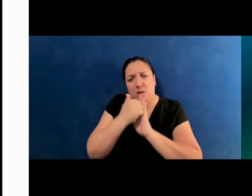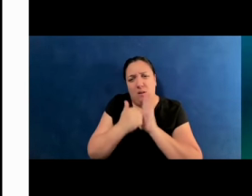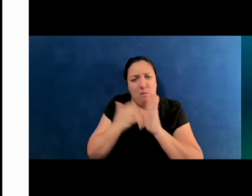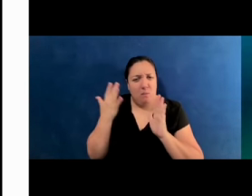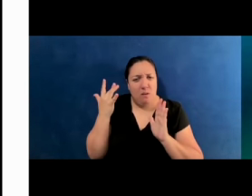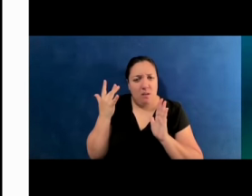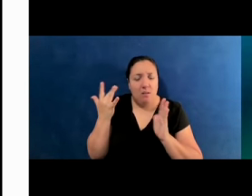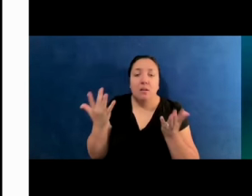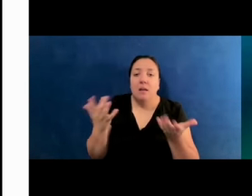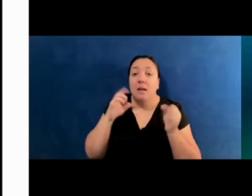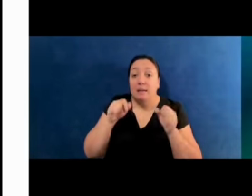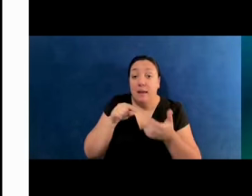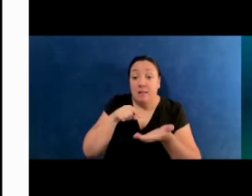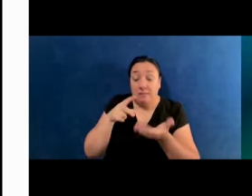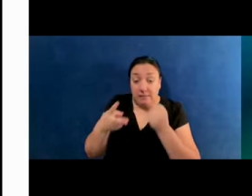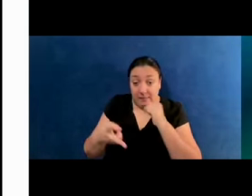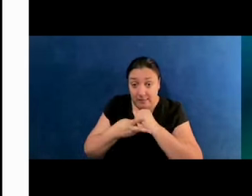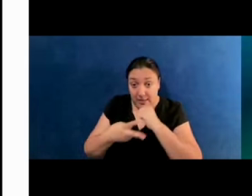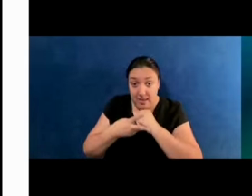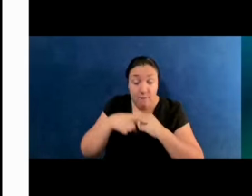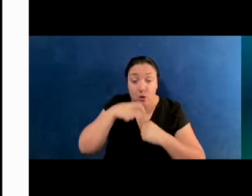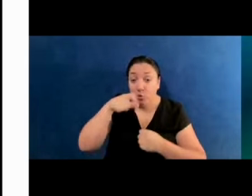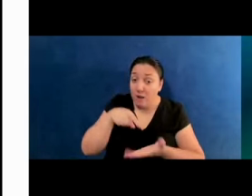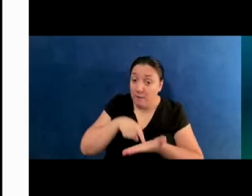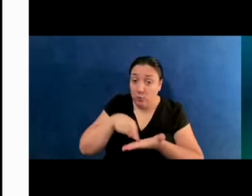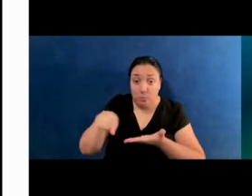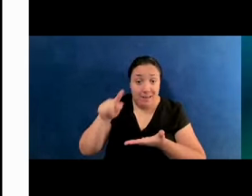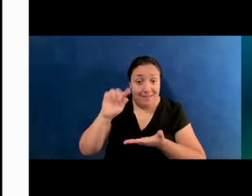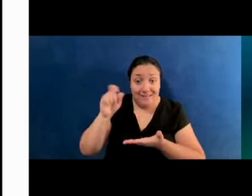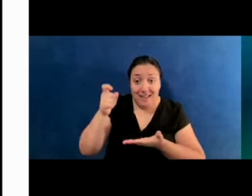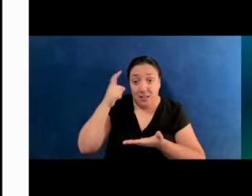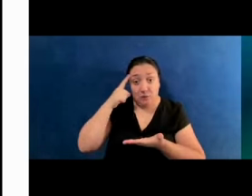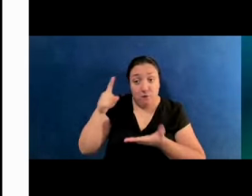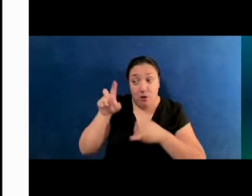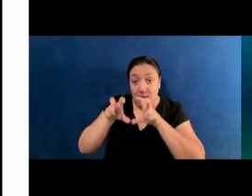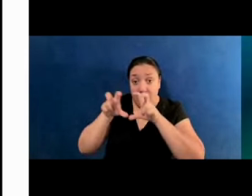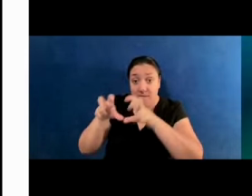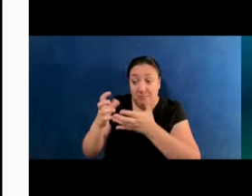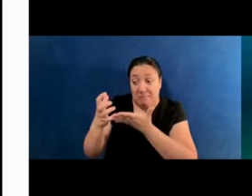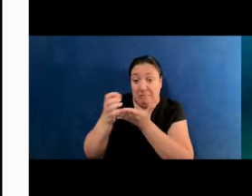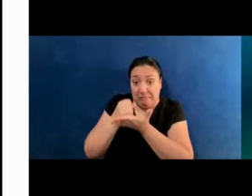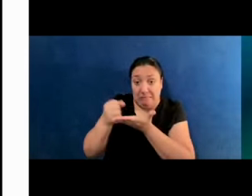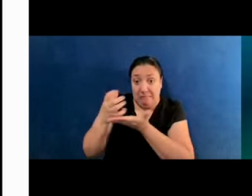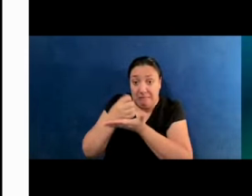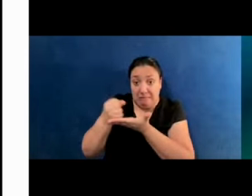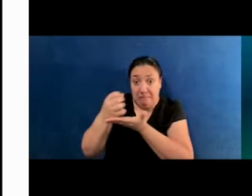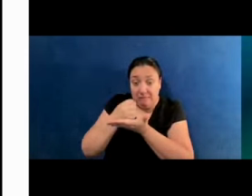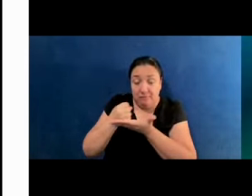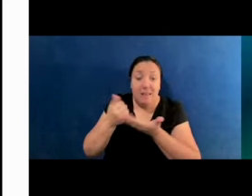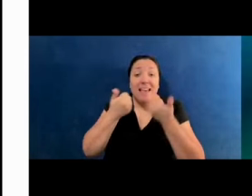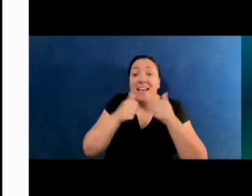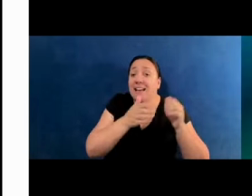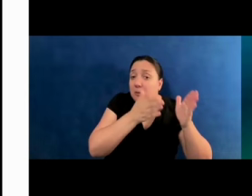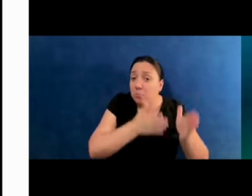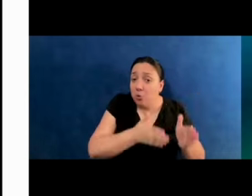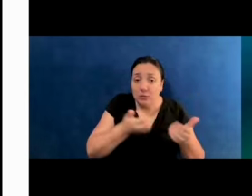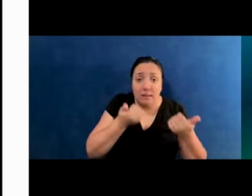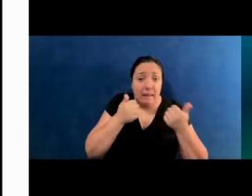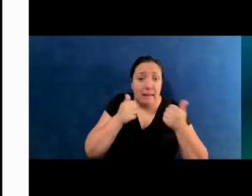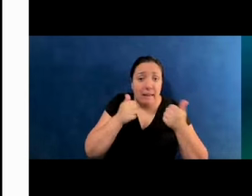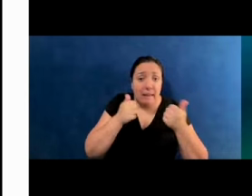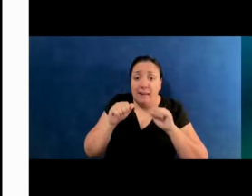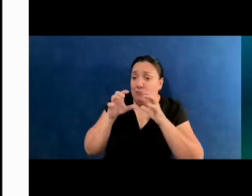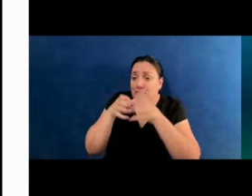can save without paying taxes on investment earnings. Any person or entity can deposit money into an